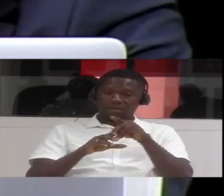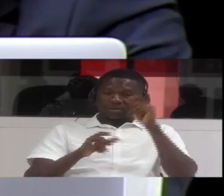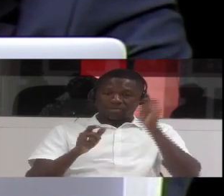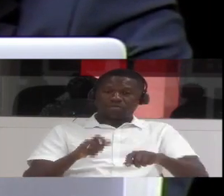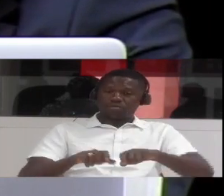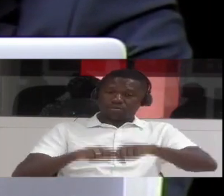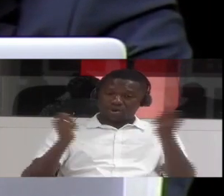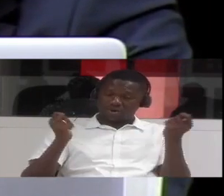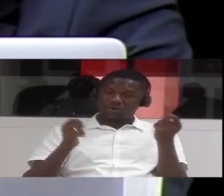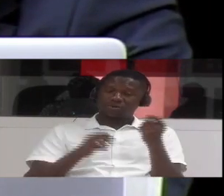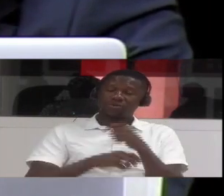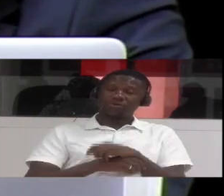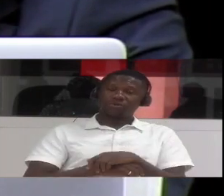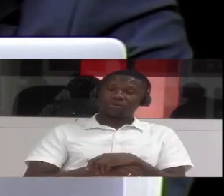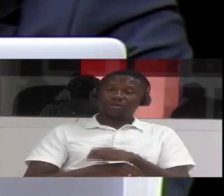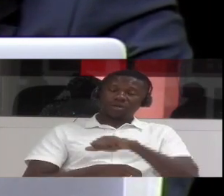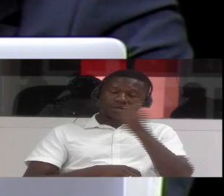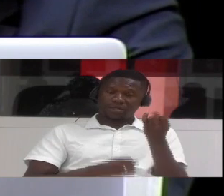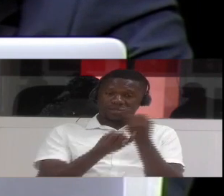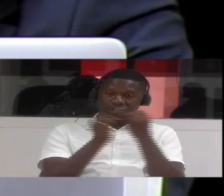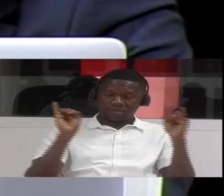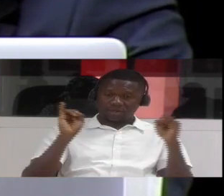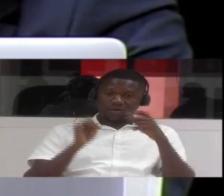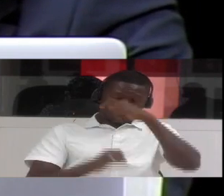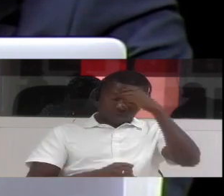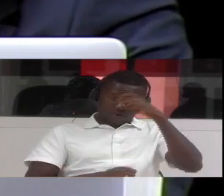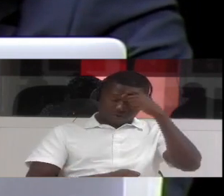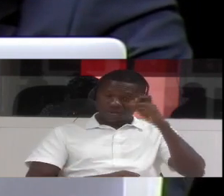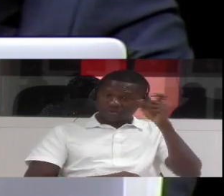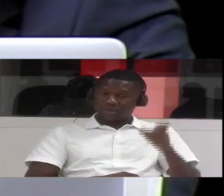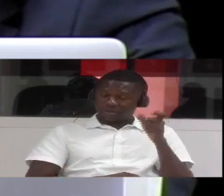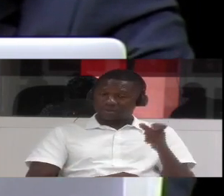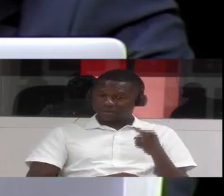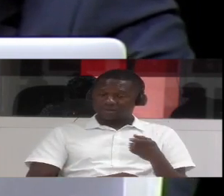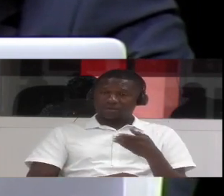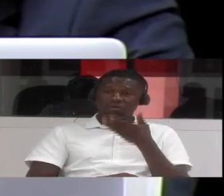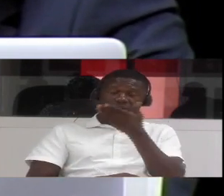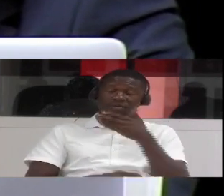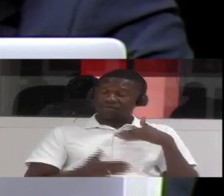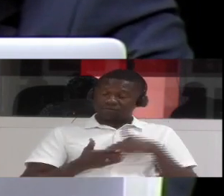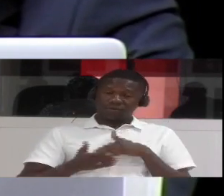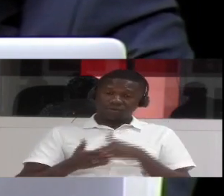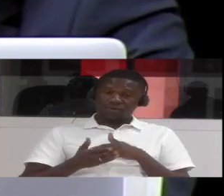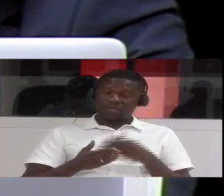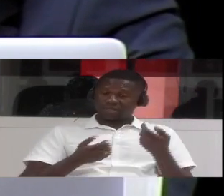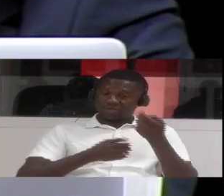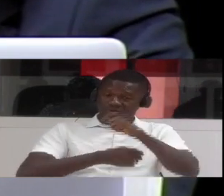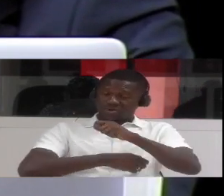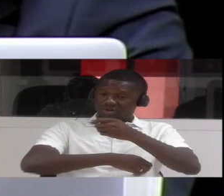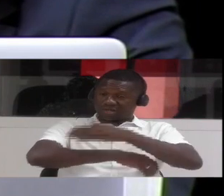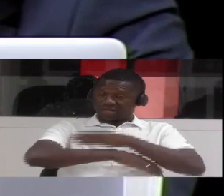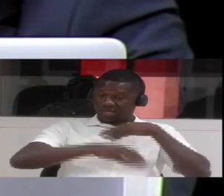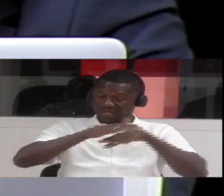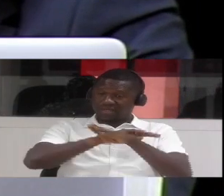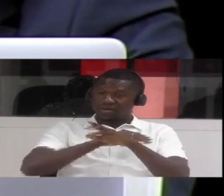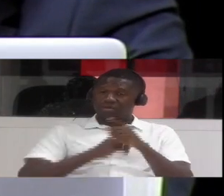and the Independent staff were forced and locked inside, but